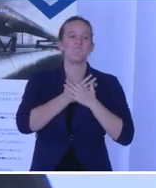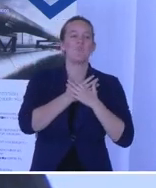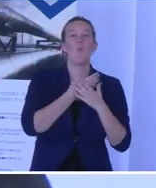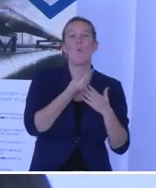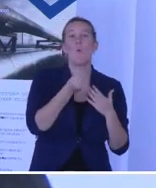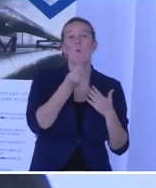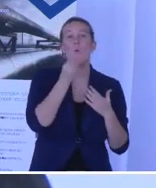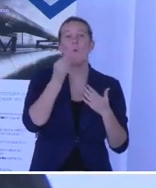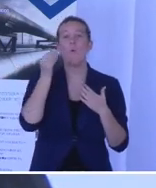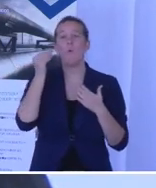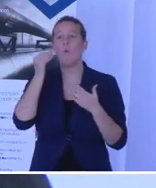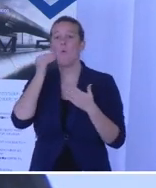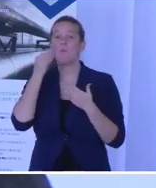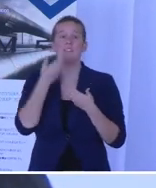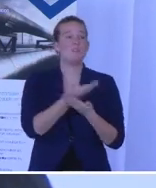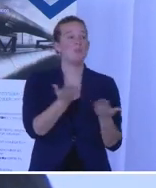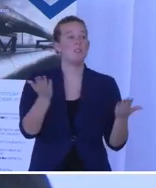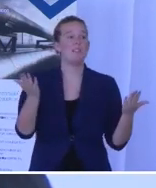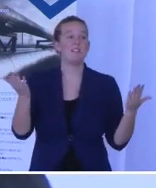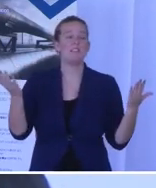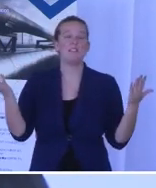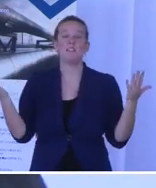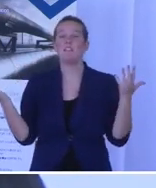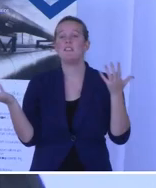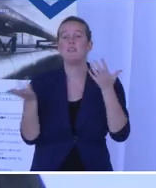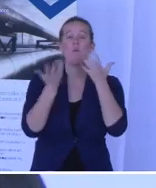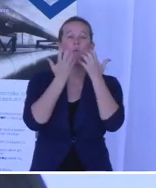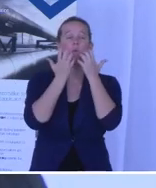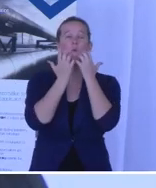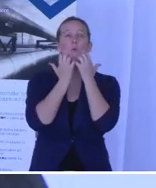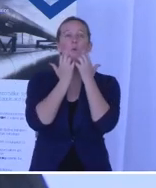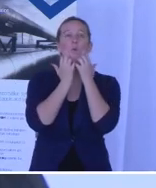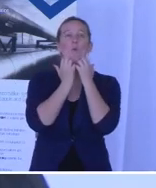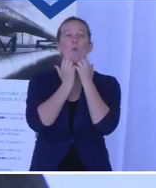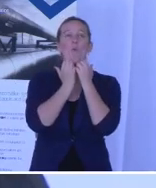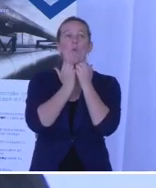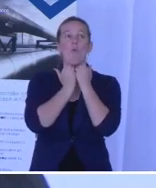my home sweet